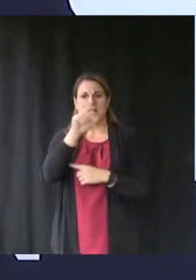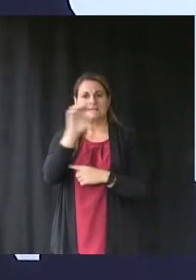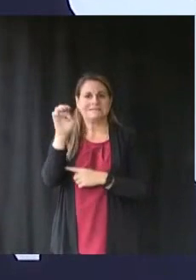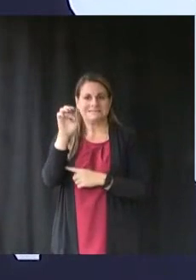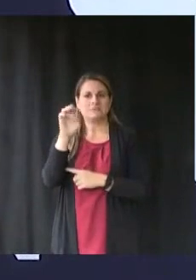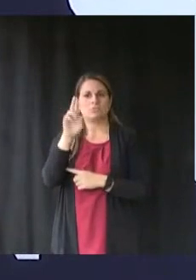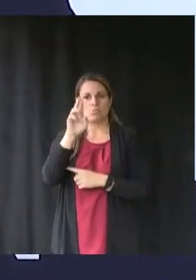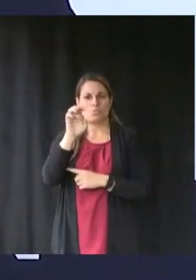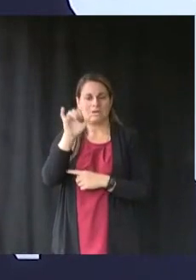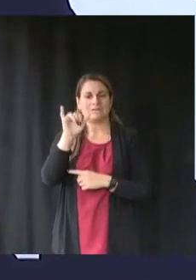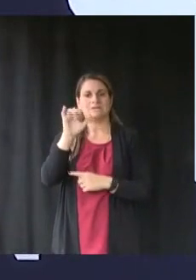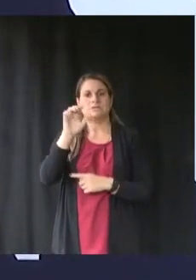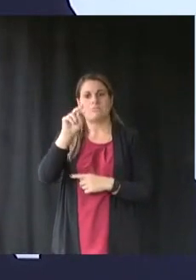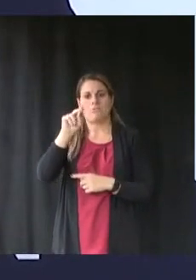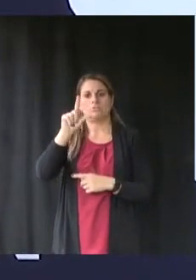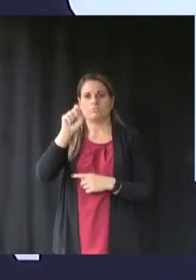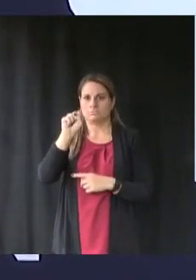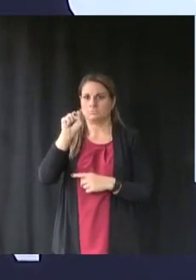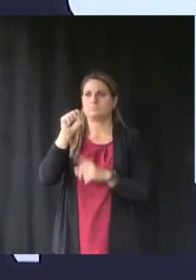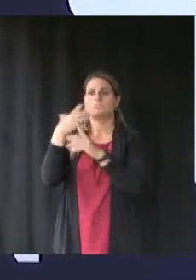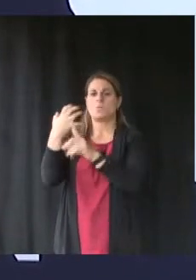over a year pulling this all together.